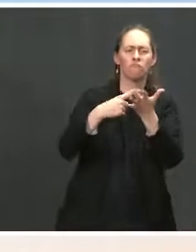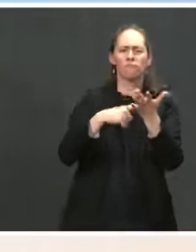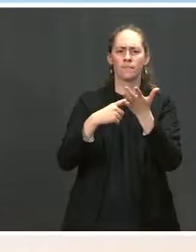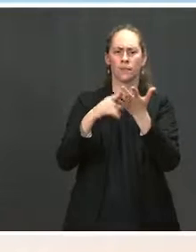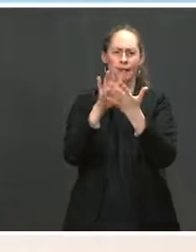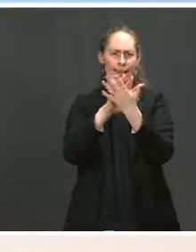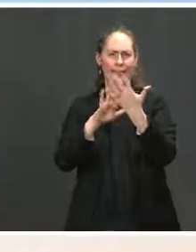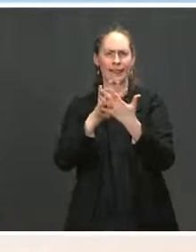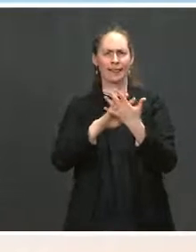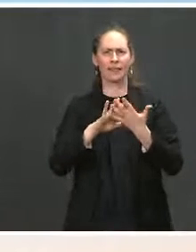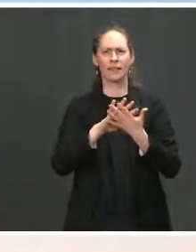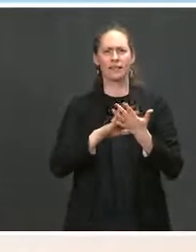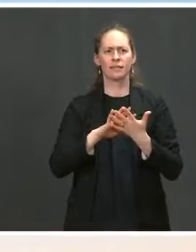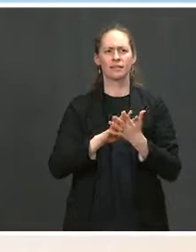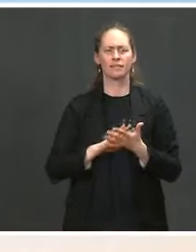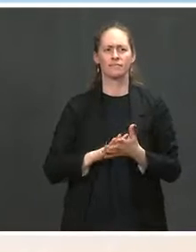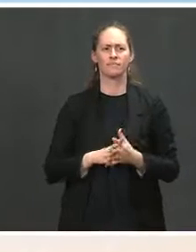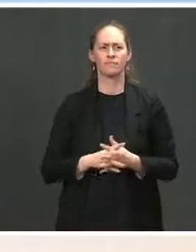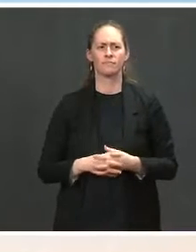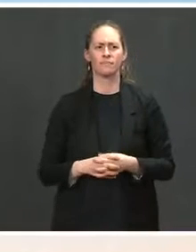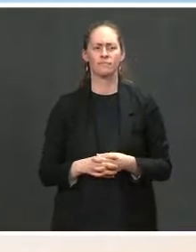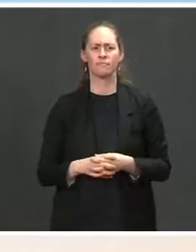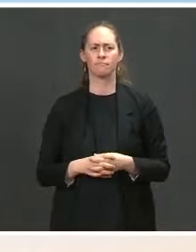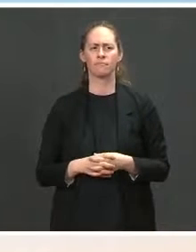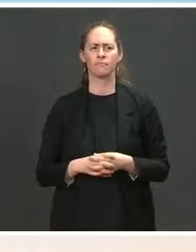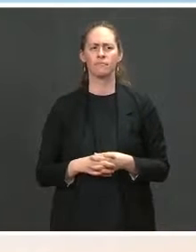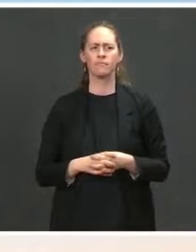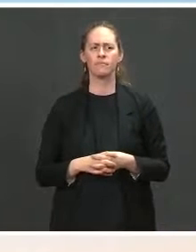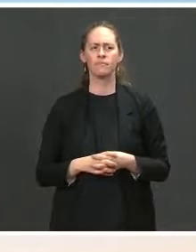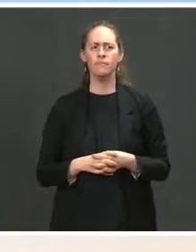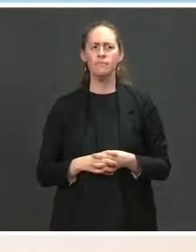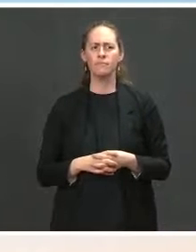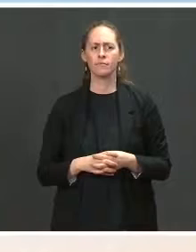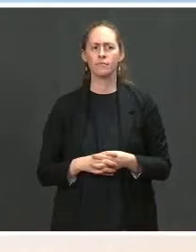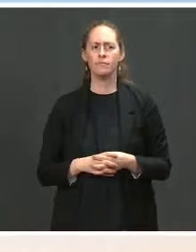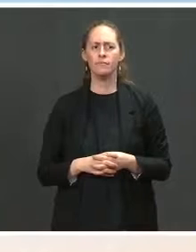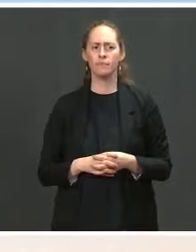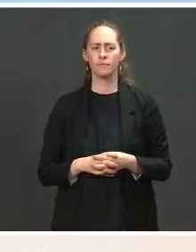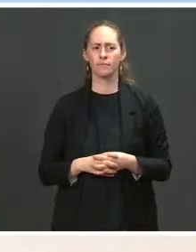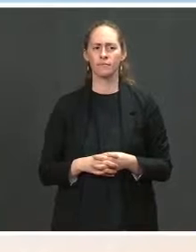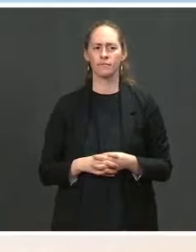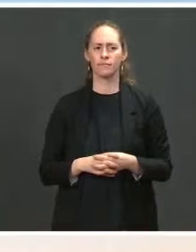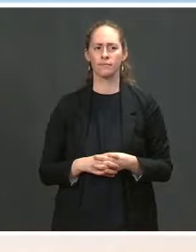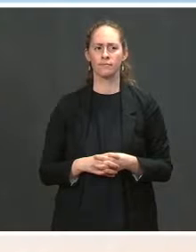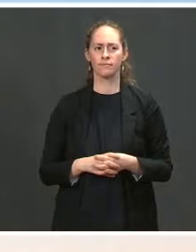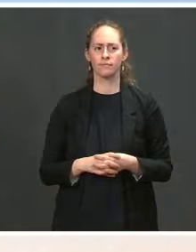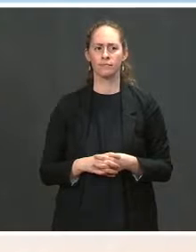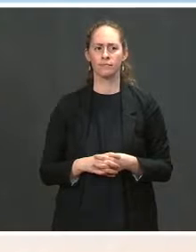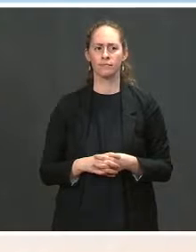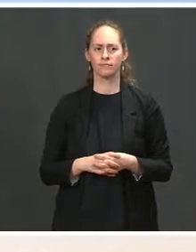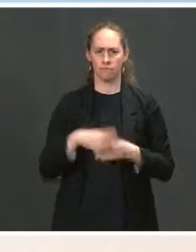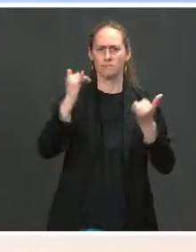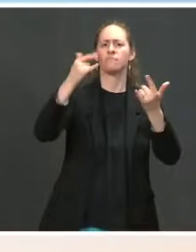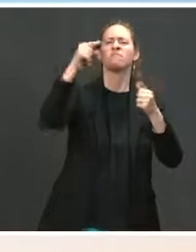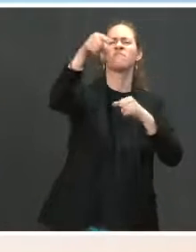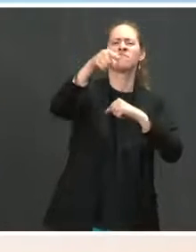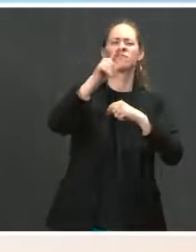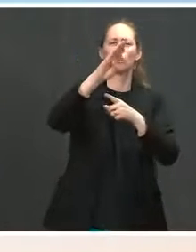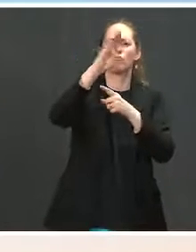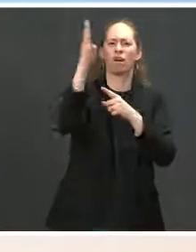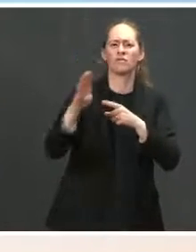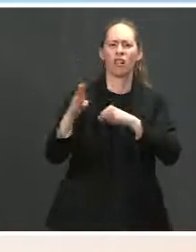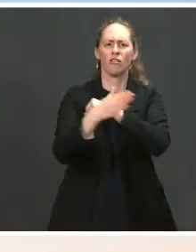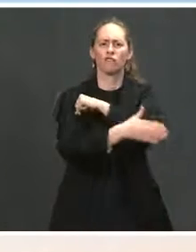Biden prepared to sign a bilateral climate deal with Brazil next week during the